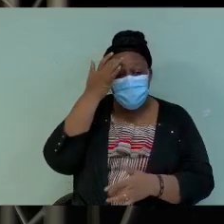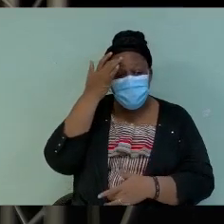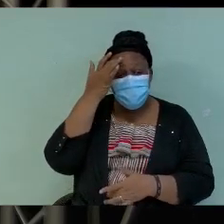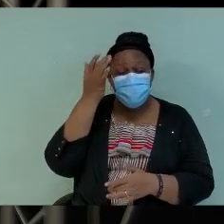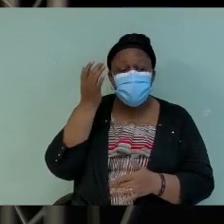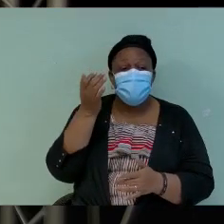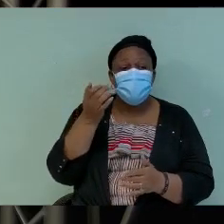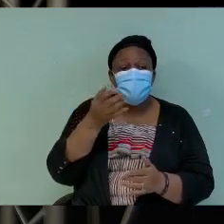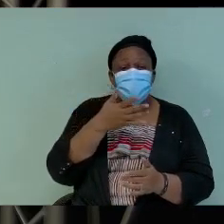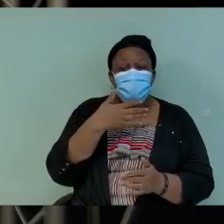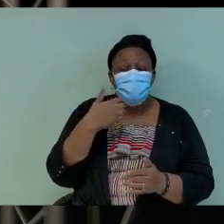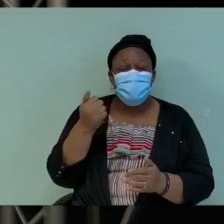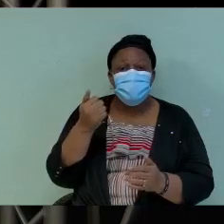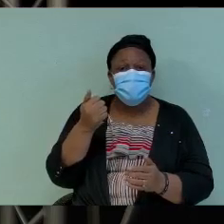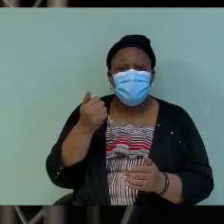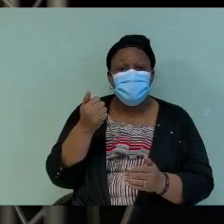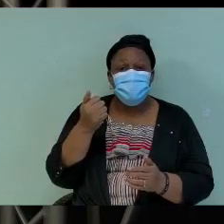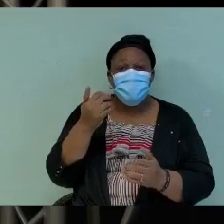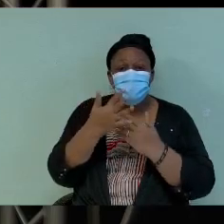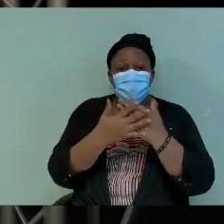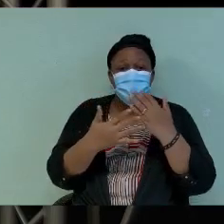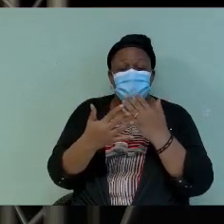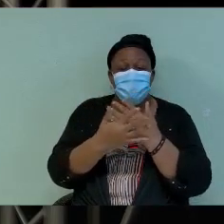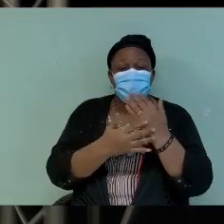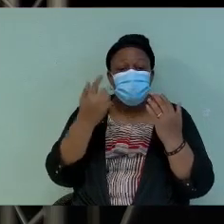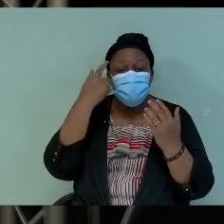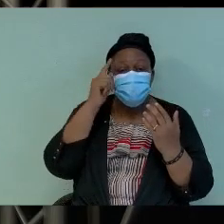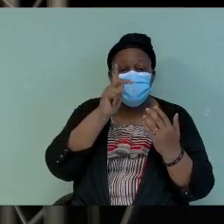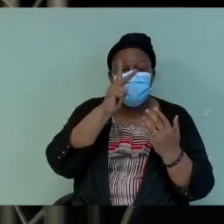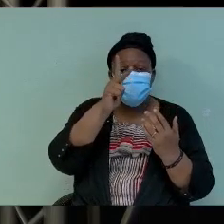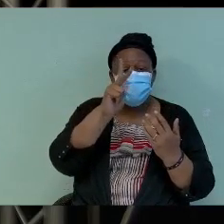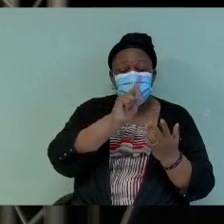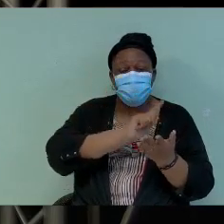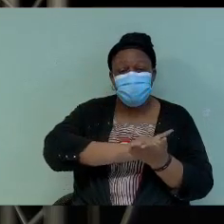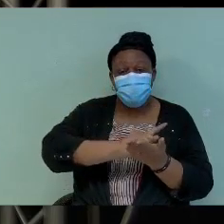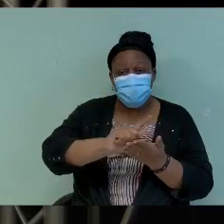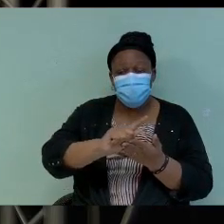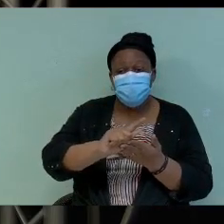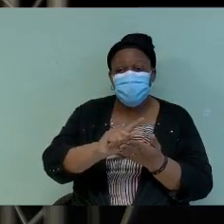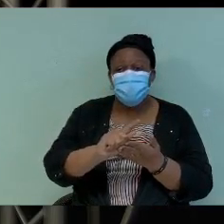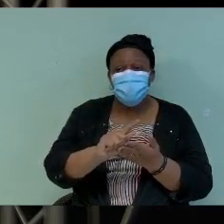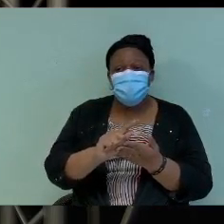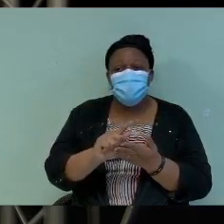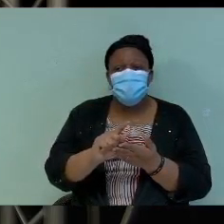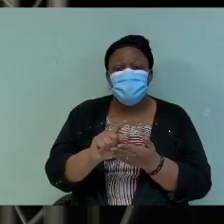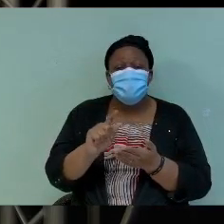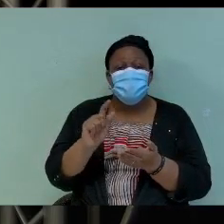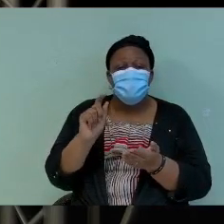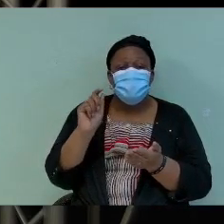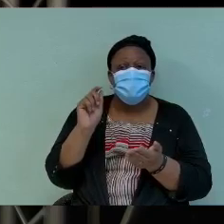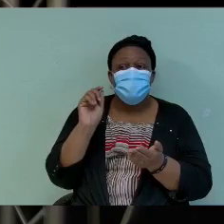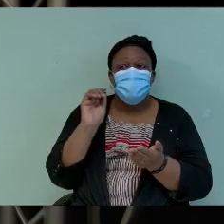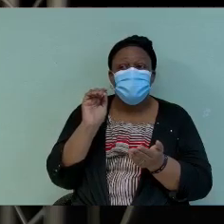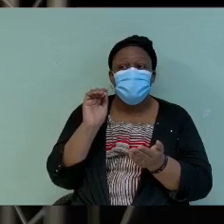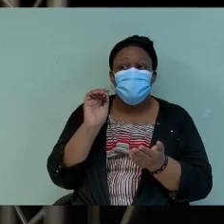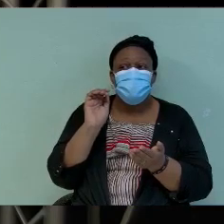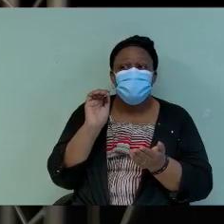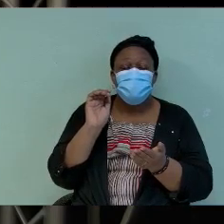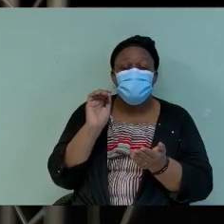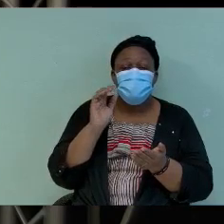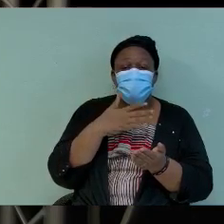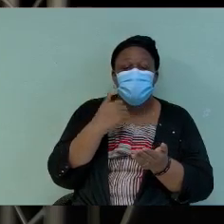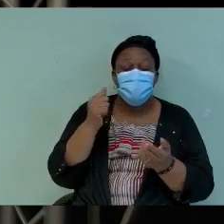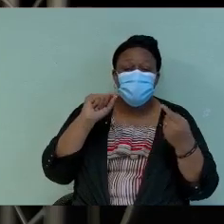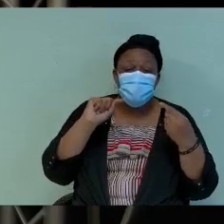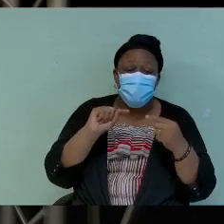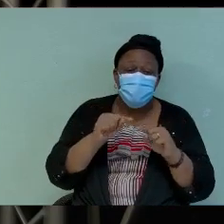have an operation. Seeing that there is nothing severe, why can't some operations be dealt with, especially those